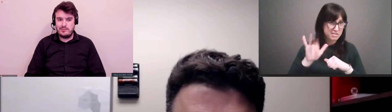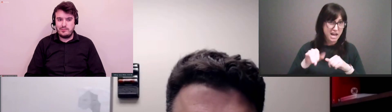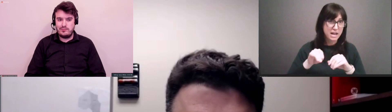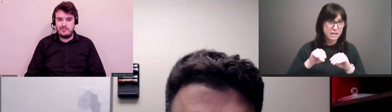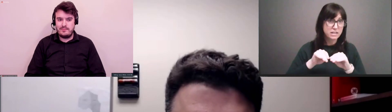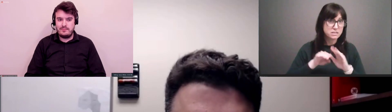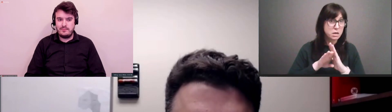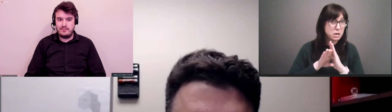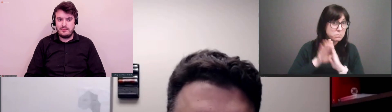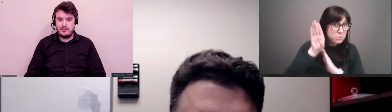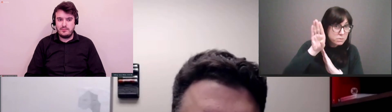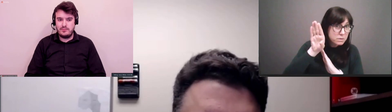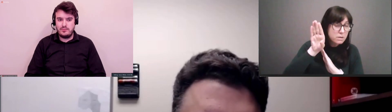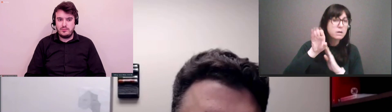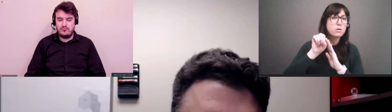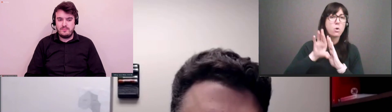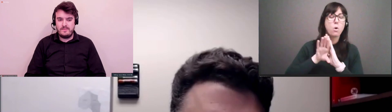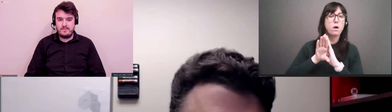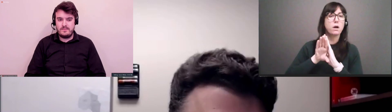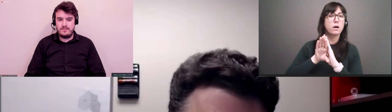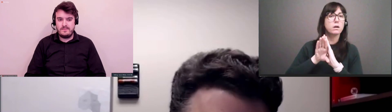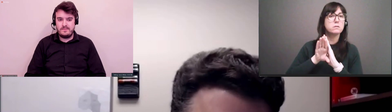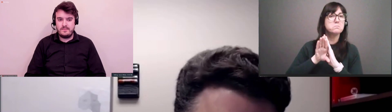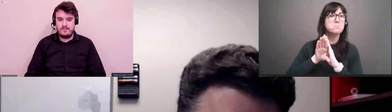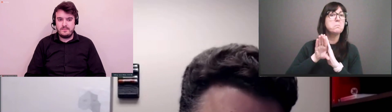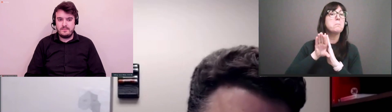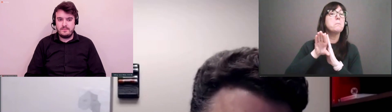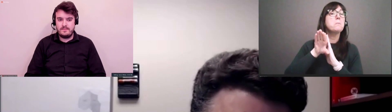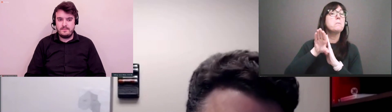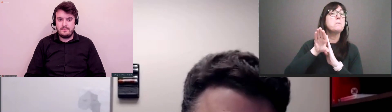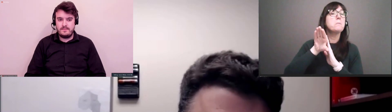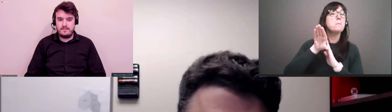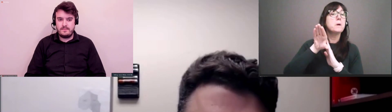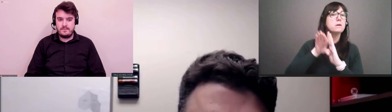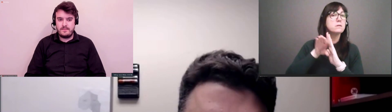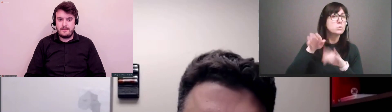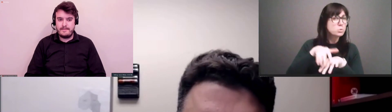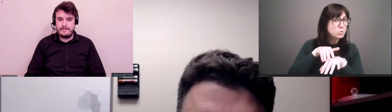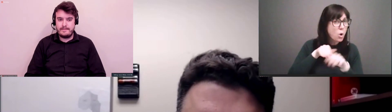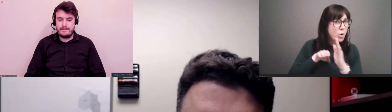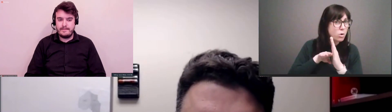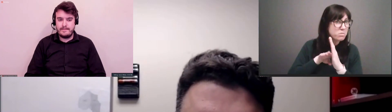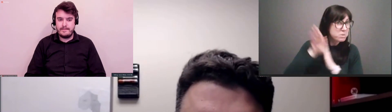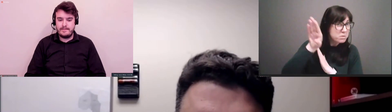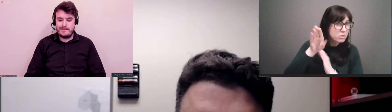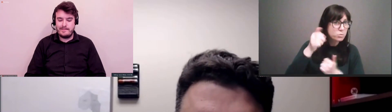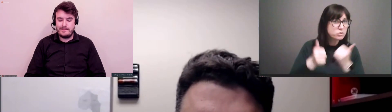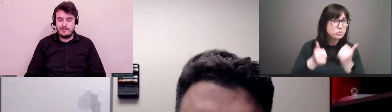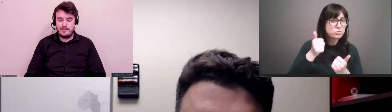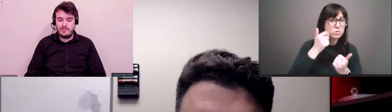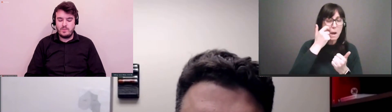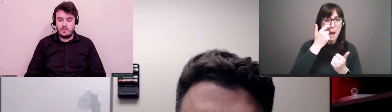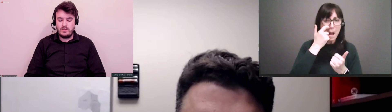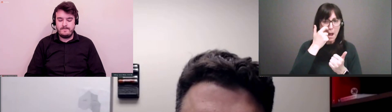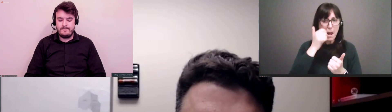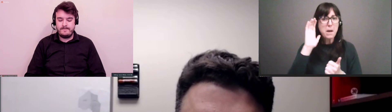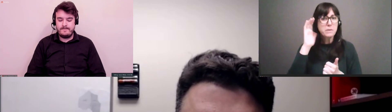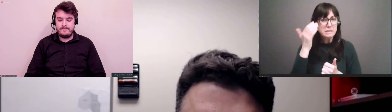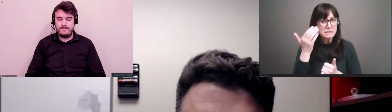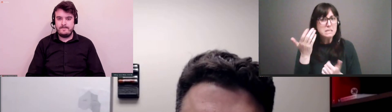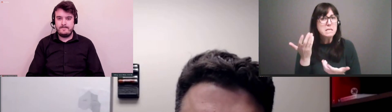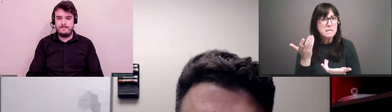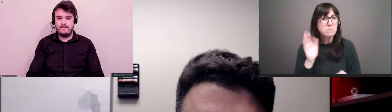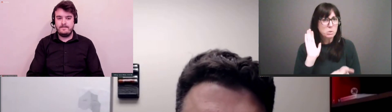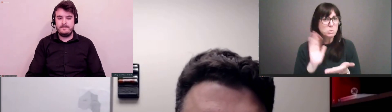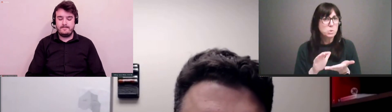steadily increasing? Are you seeing somewhat of a slowing in the rate of growth in new cases? We're seeing a relatively low rate of growth at